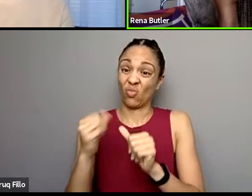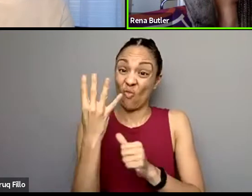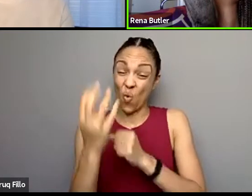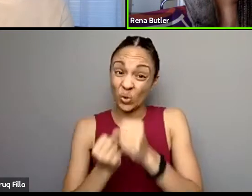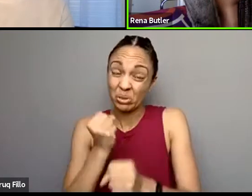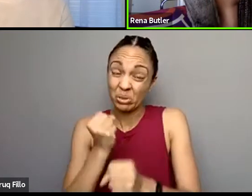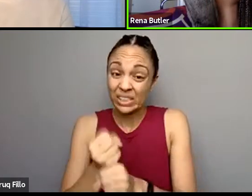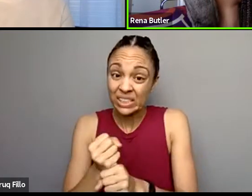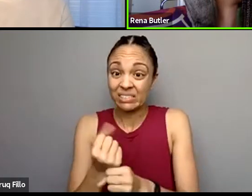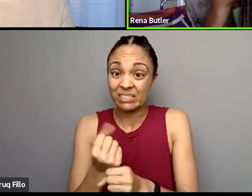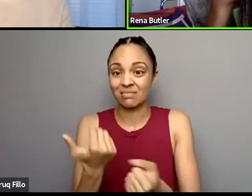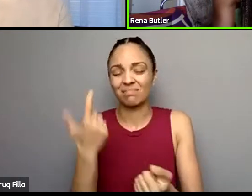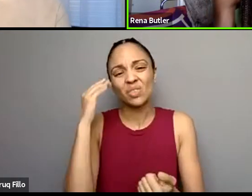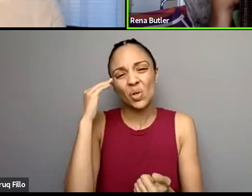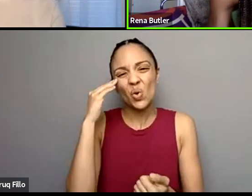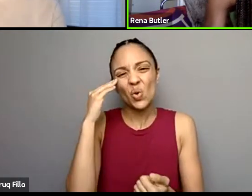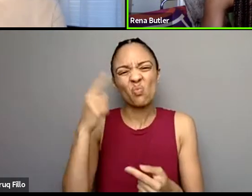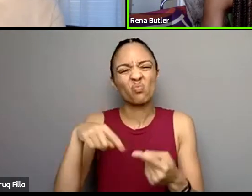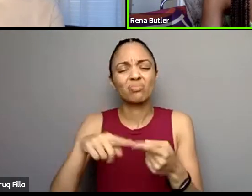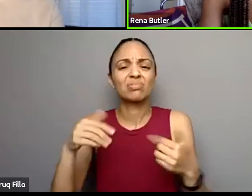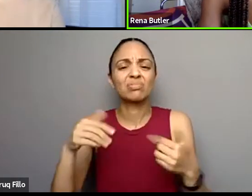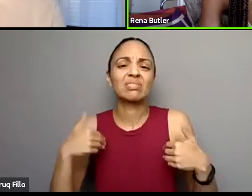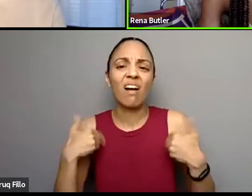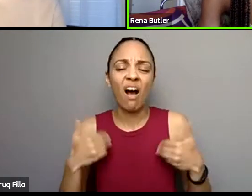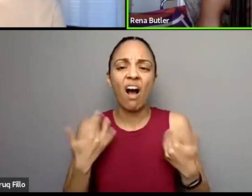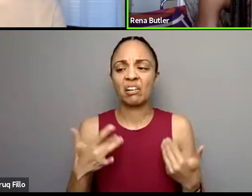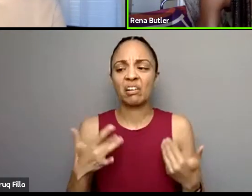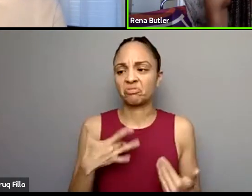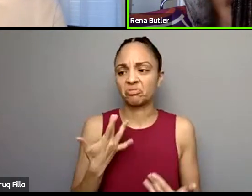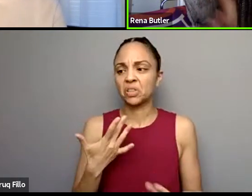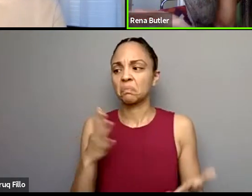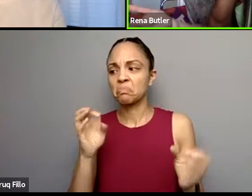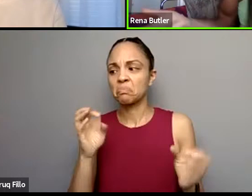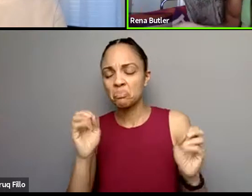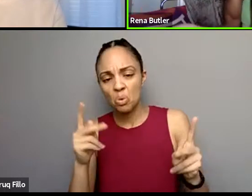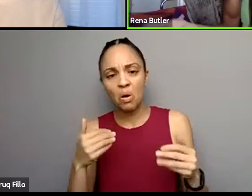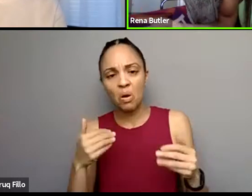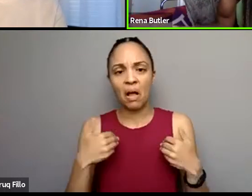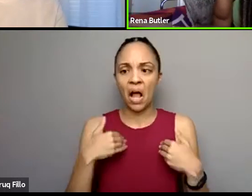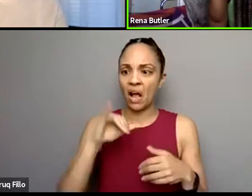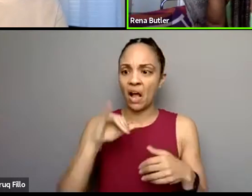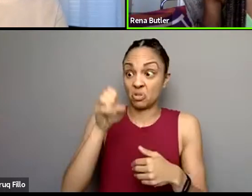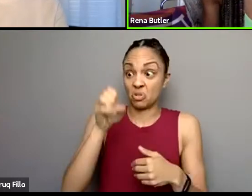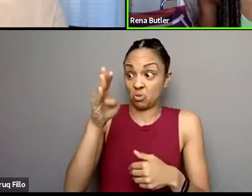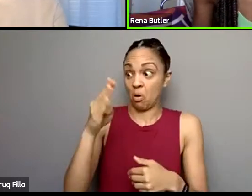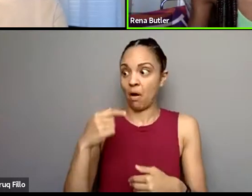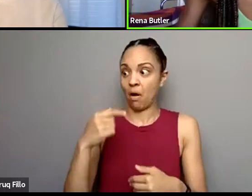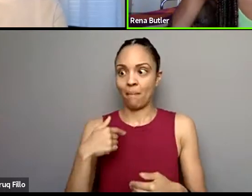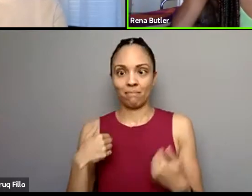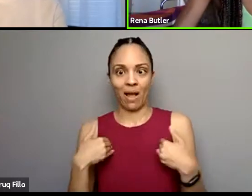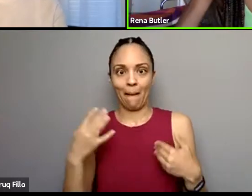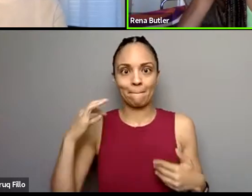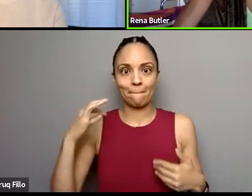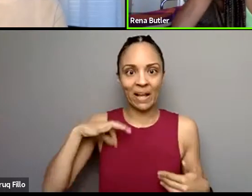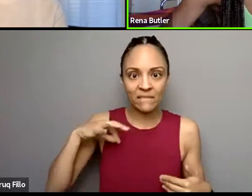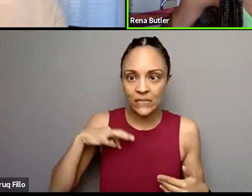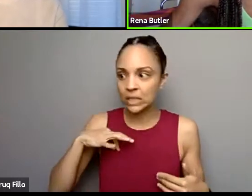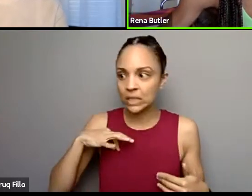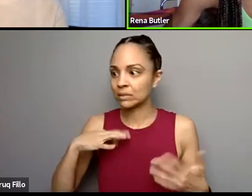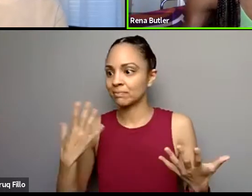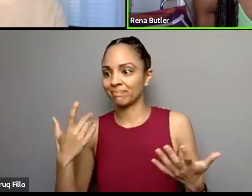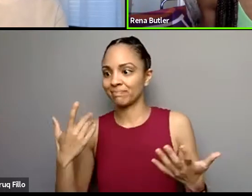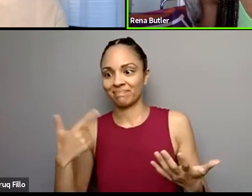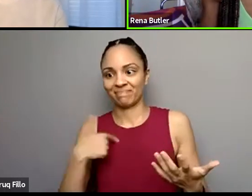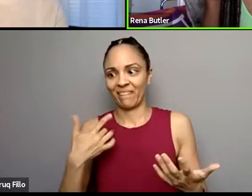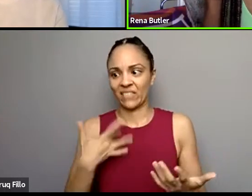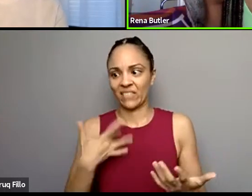have a paying job with benefits and all of this. And I would be stupid living in New York City not to keep that and honor